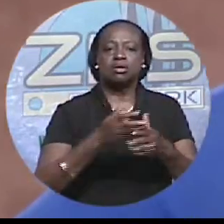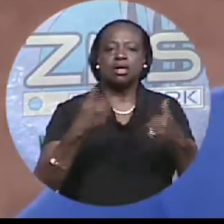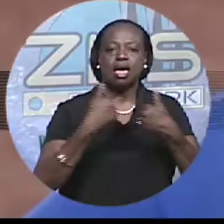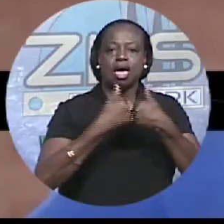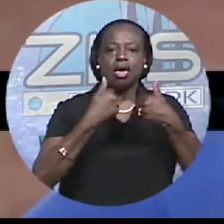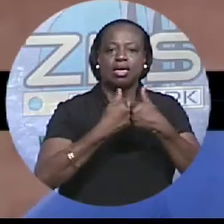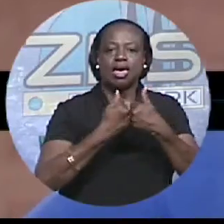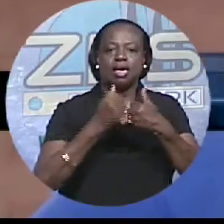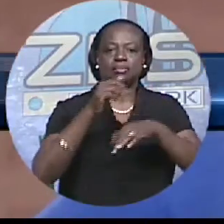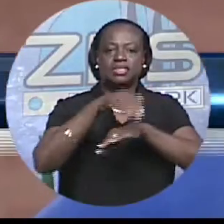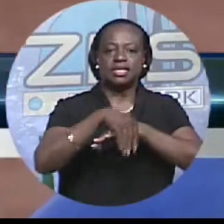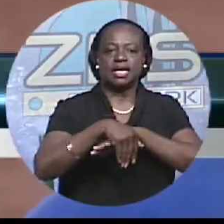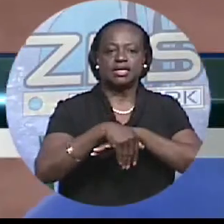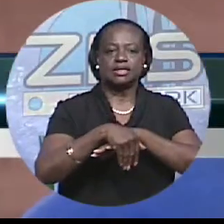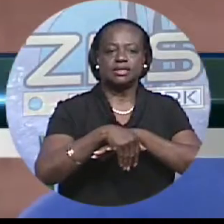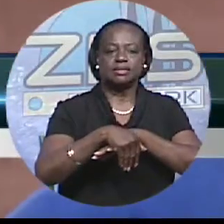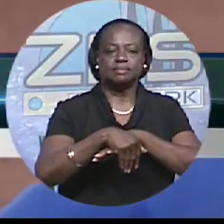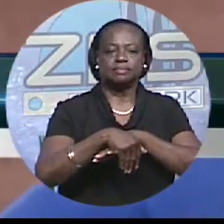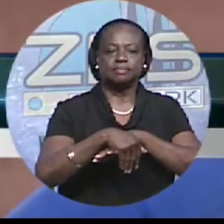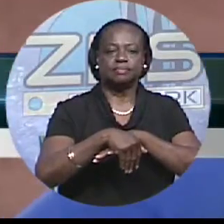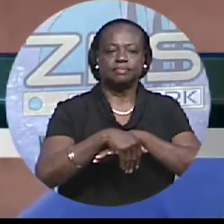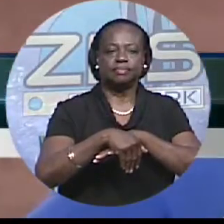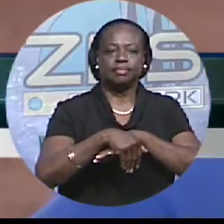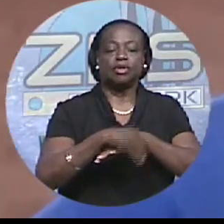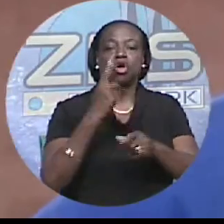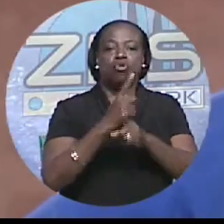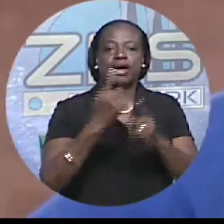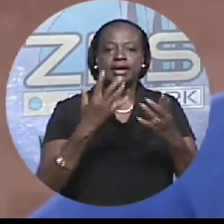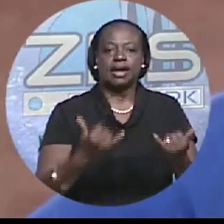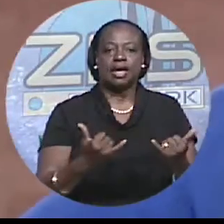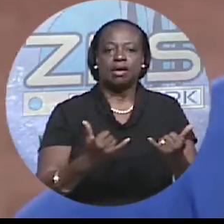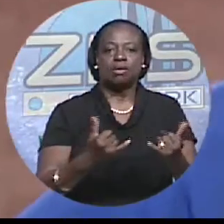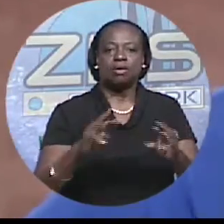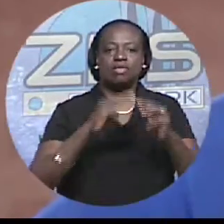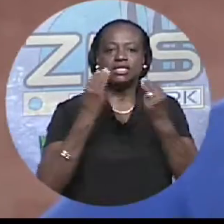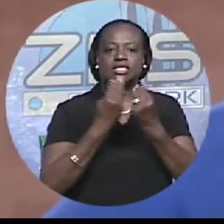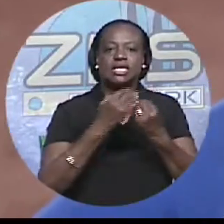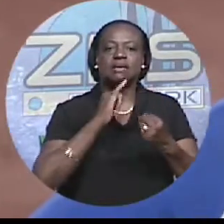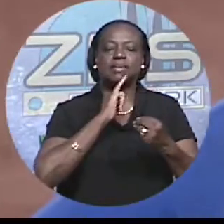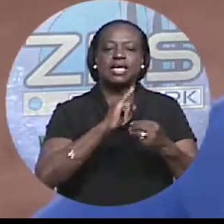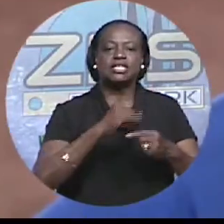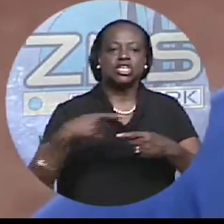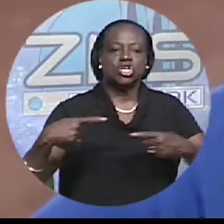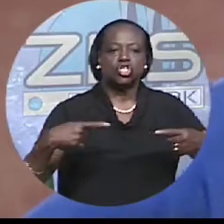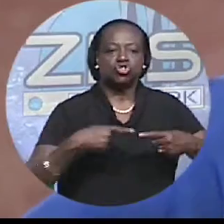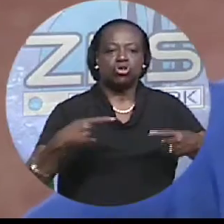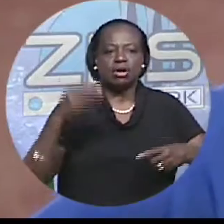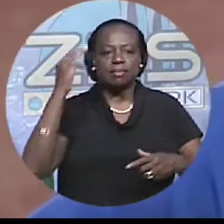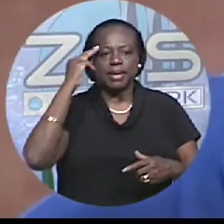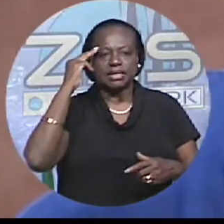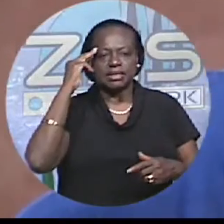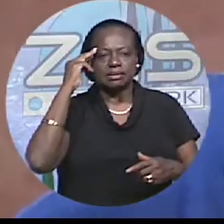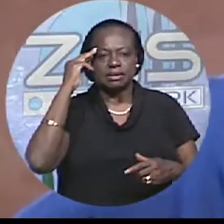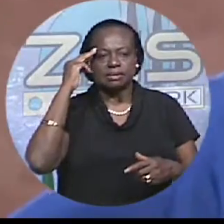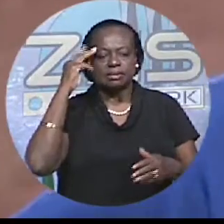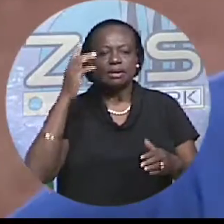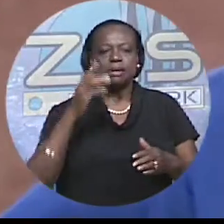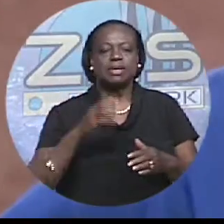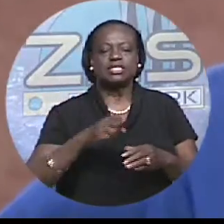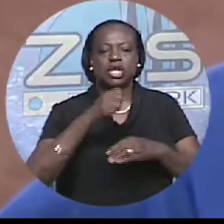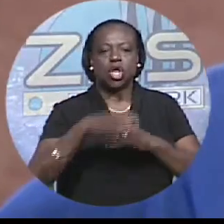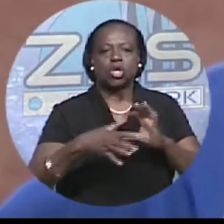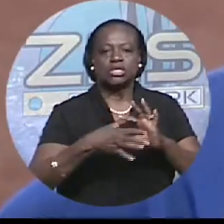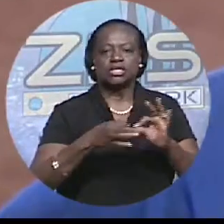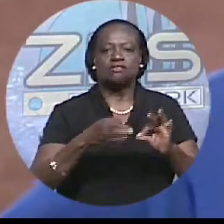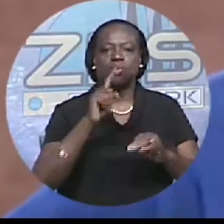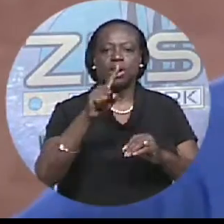a lot of the reason has to do with, right now the team is struggling mentally, dealing with the loss of one of our players' mother.